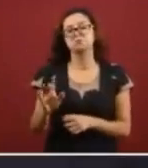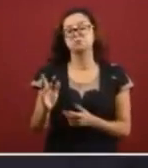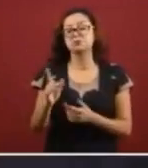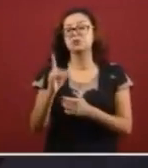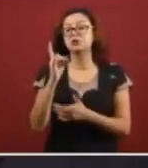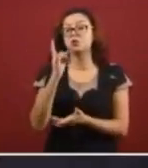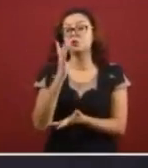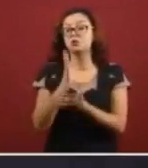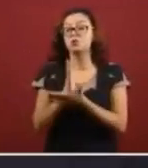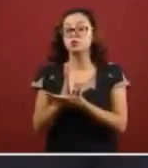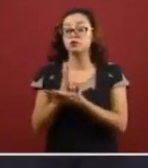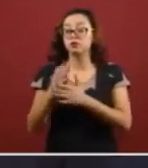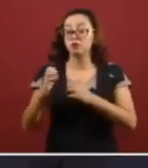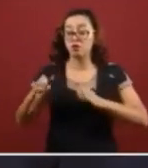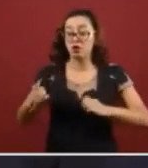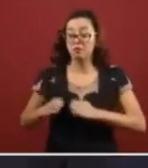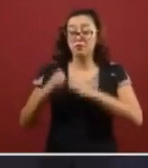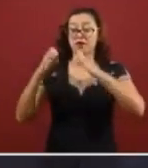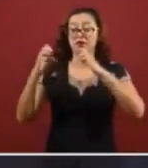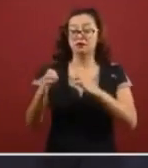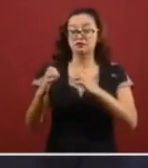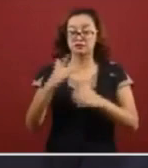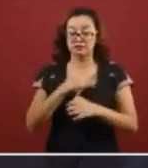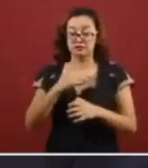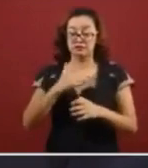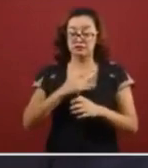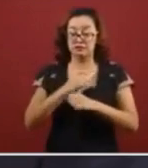to give the initial